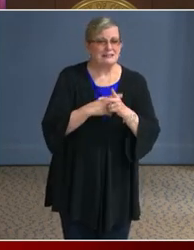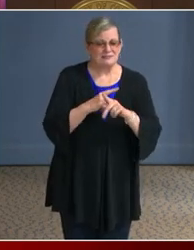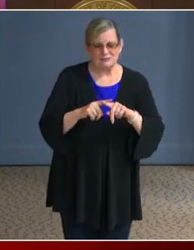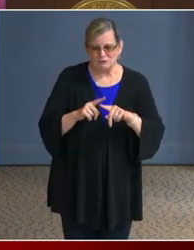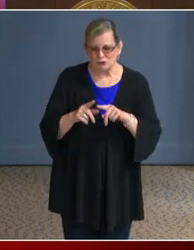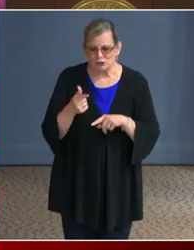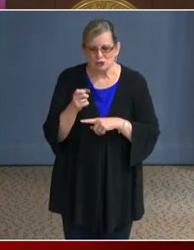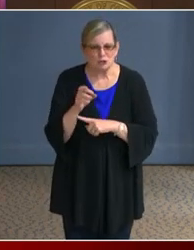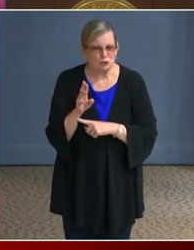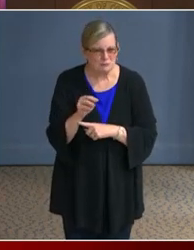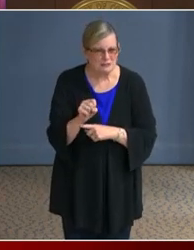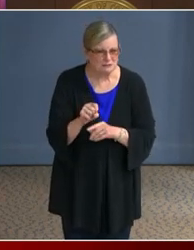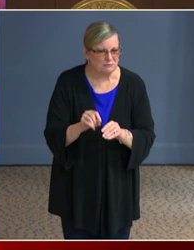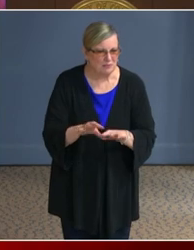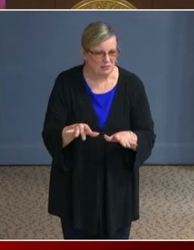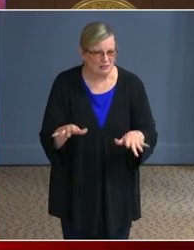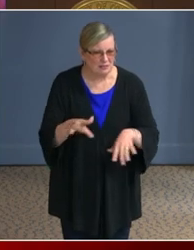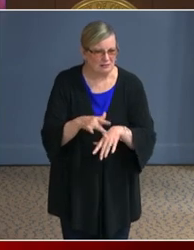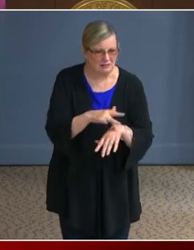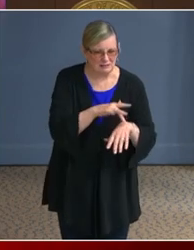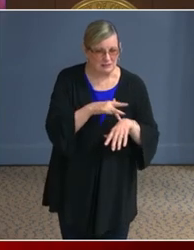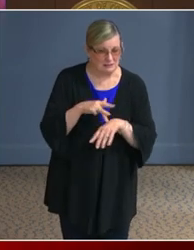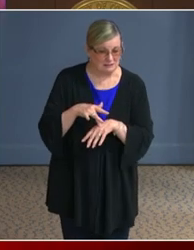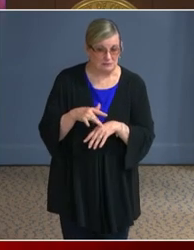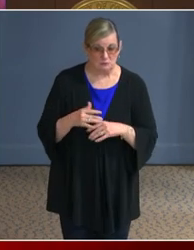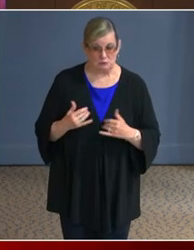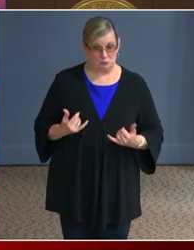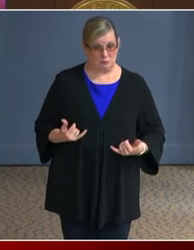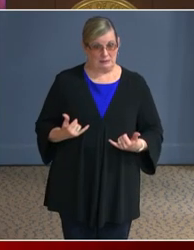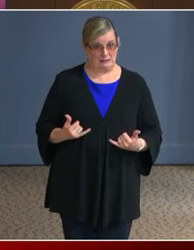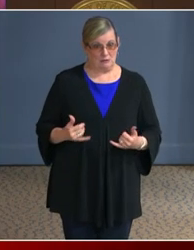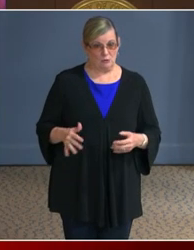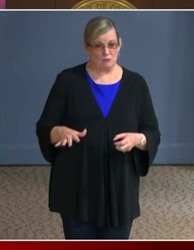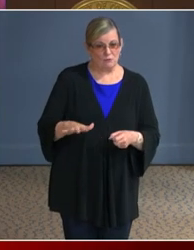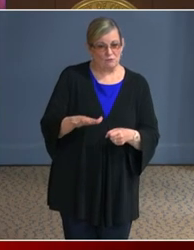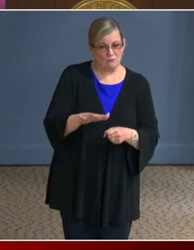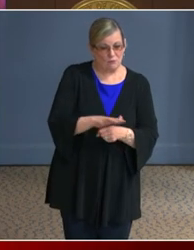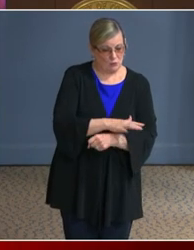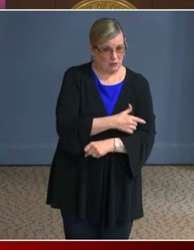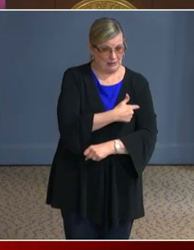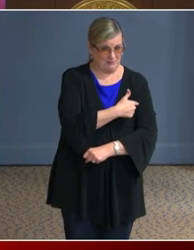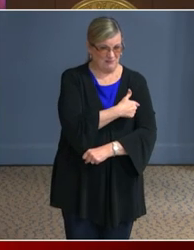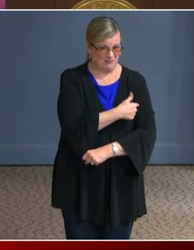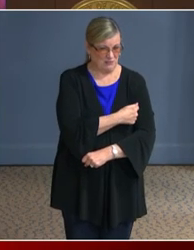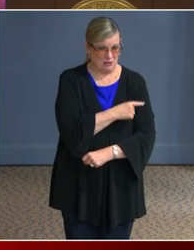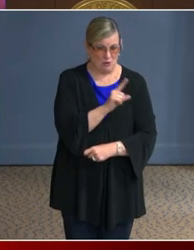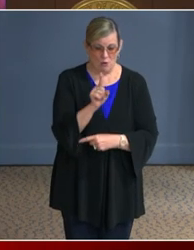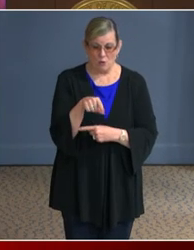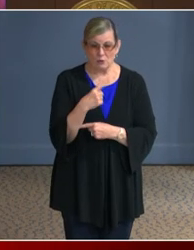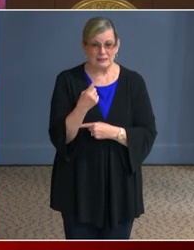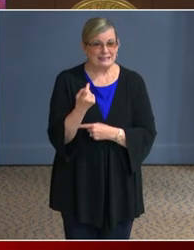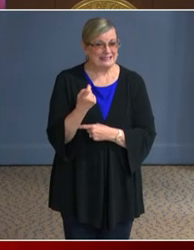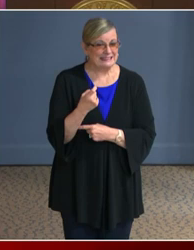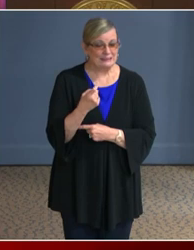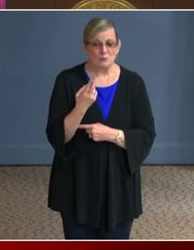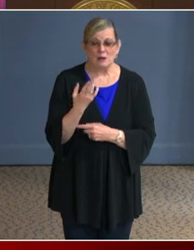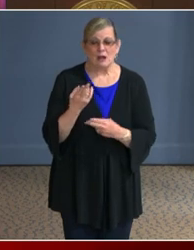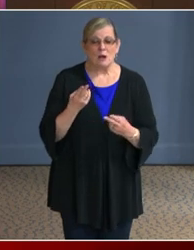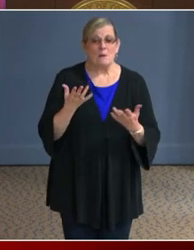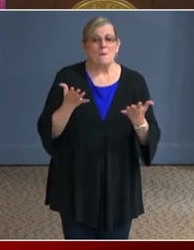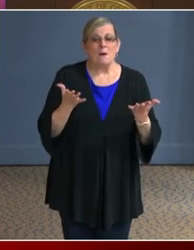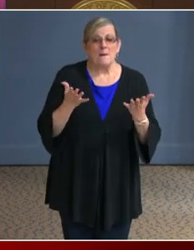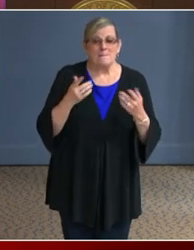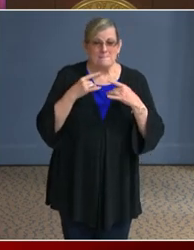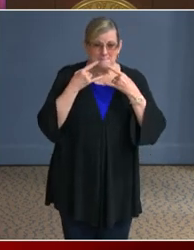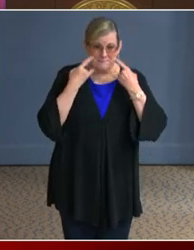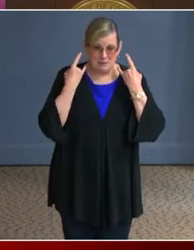us beginning today is that fully vaccinated people only need to wear their mask or